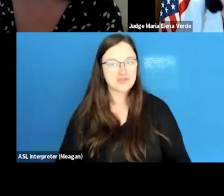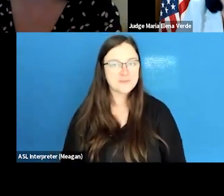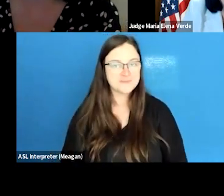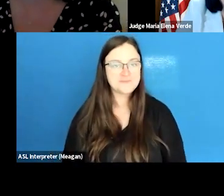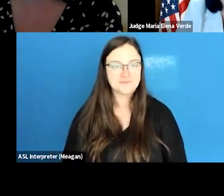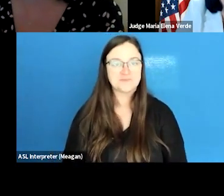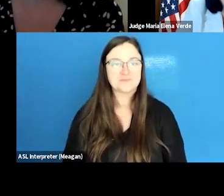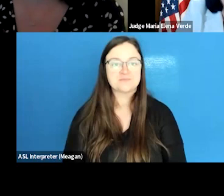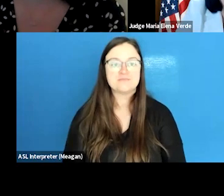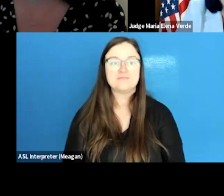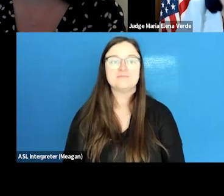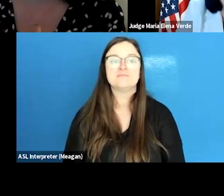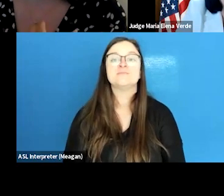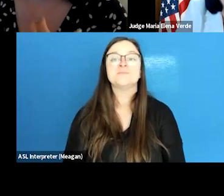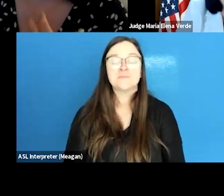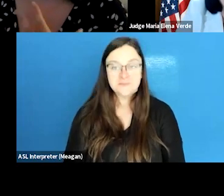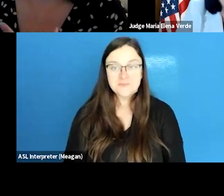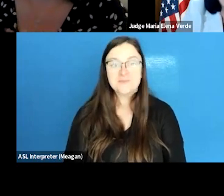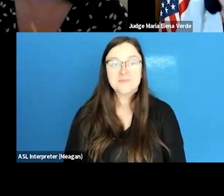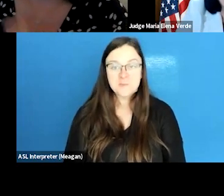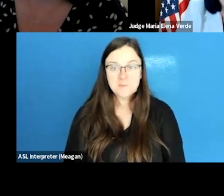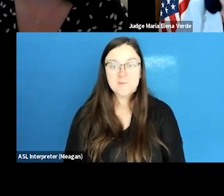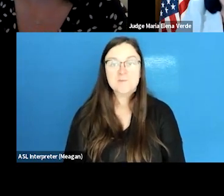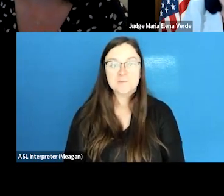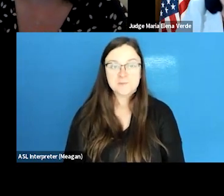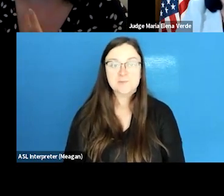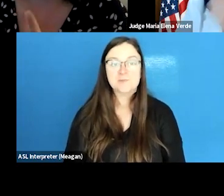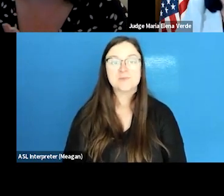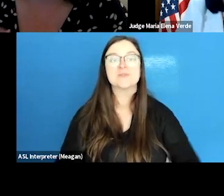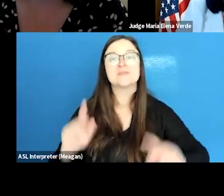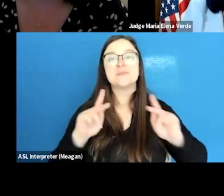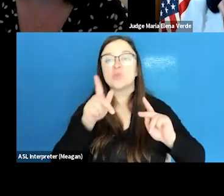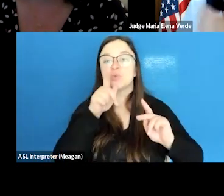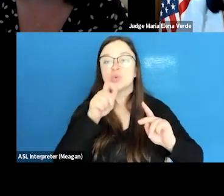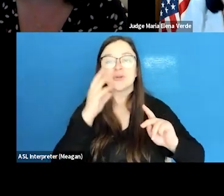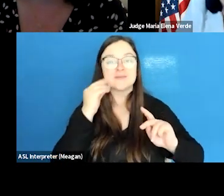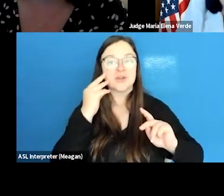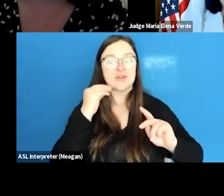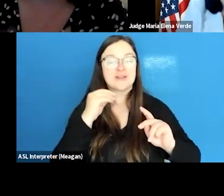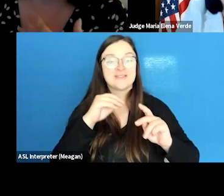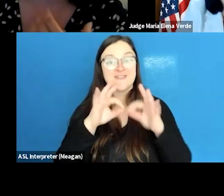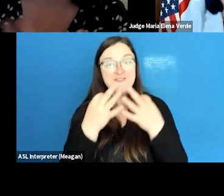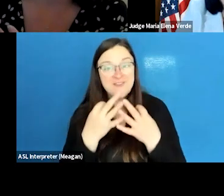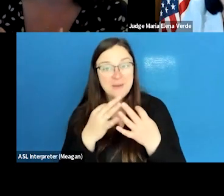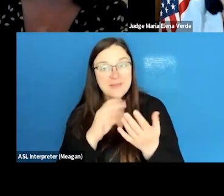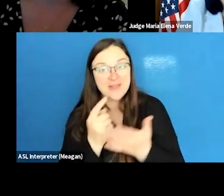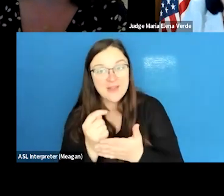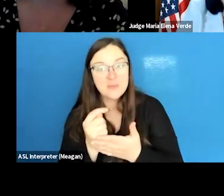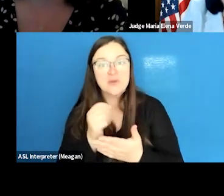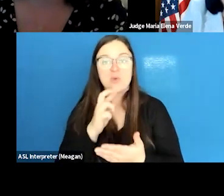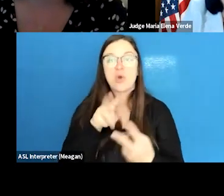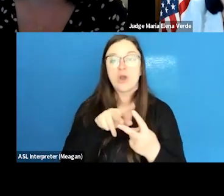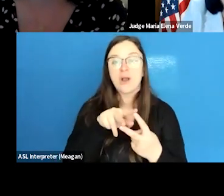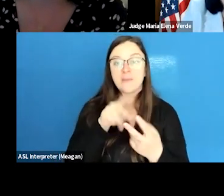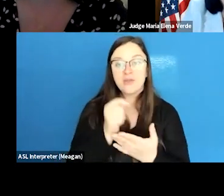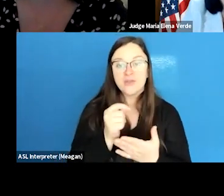So specifically, people that undergo family-based therapies or couple-based therapies have experienced